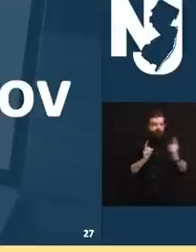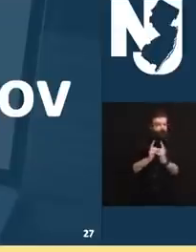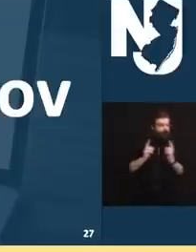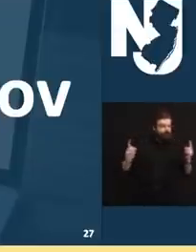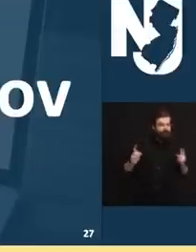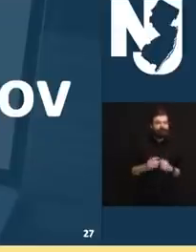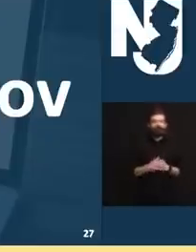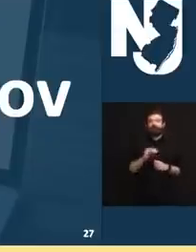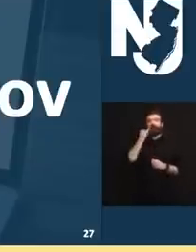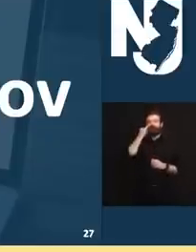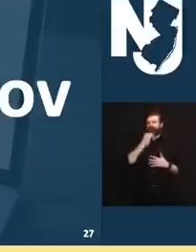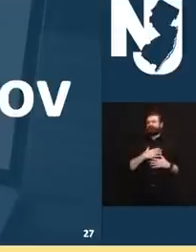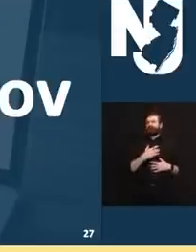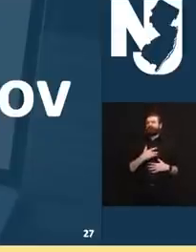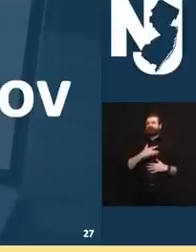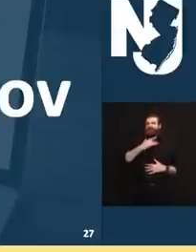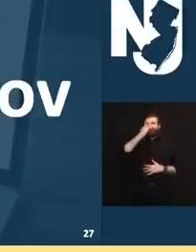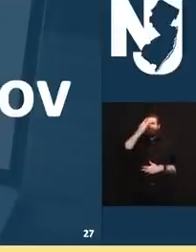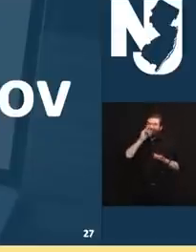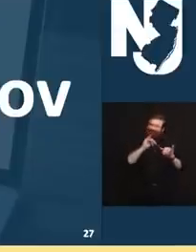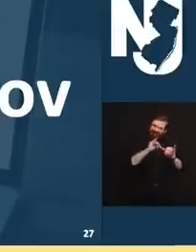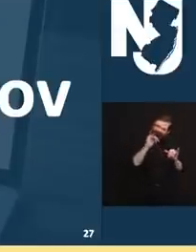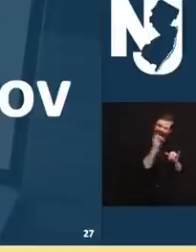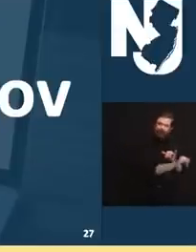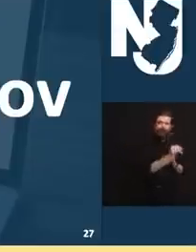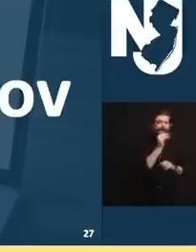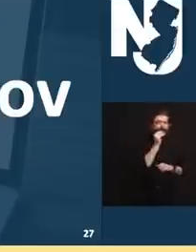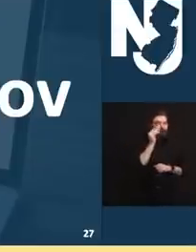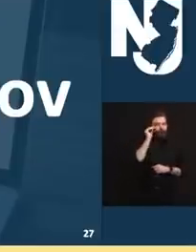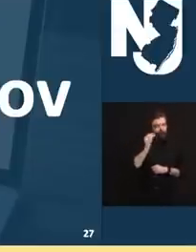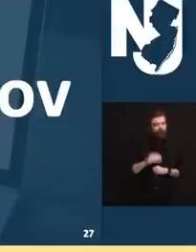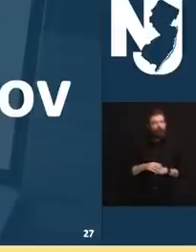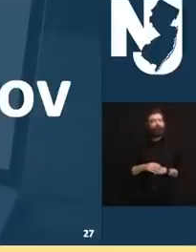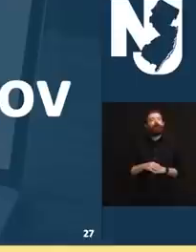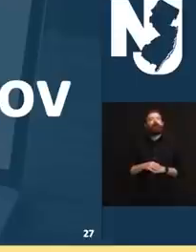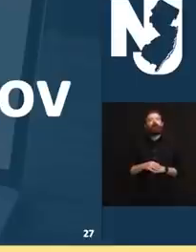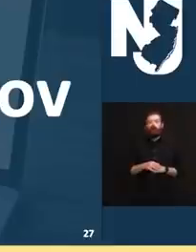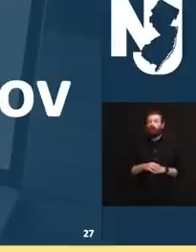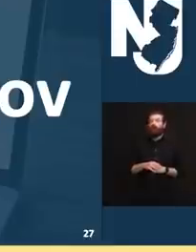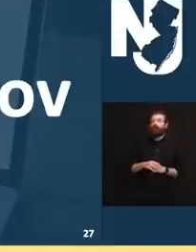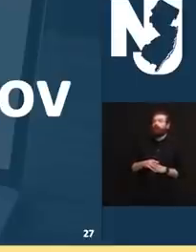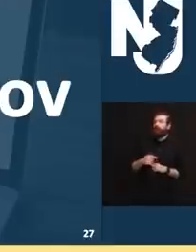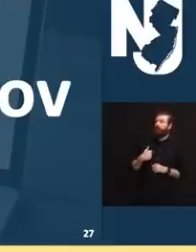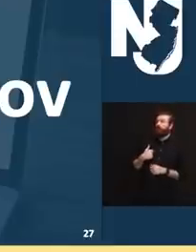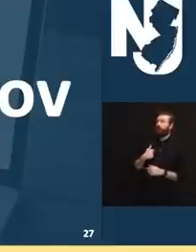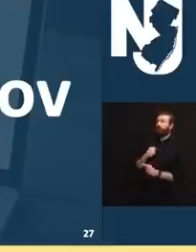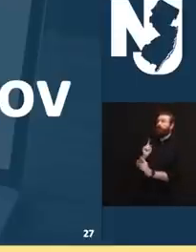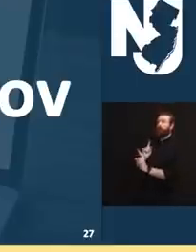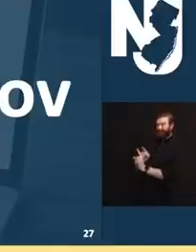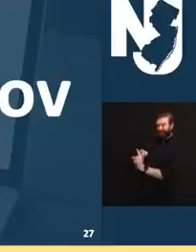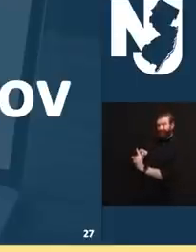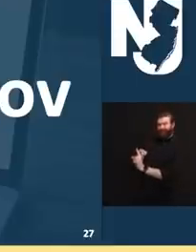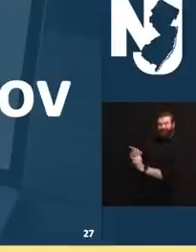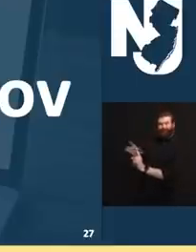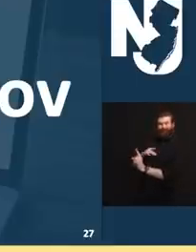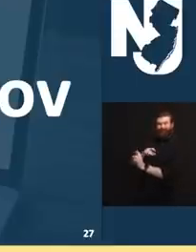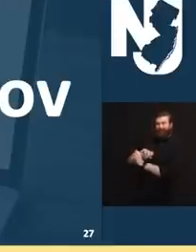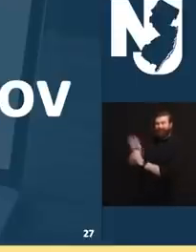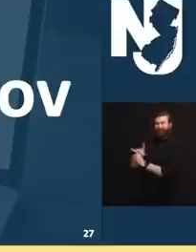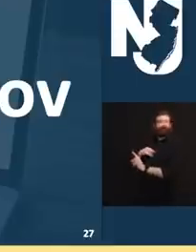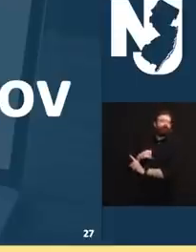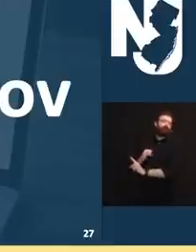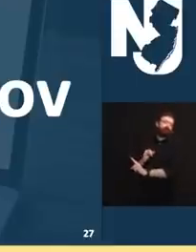well or you got exposed to somebody who's COVID positive. Wait the number of days that Judy would want you to wait and then go get